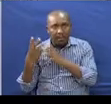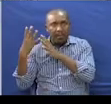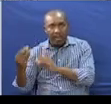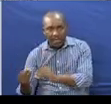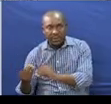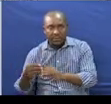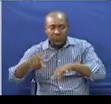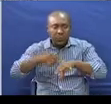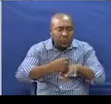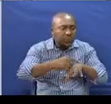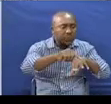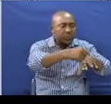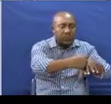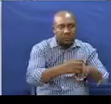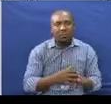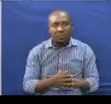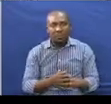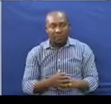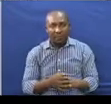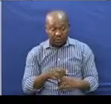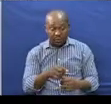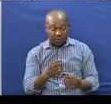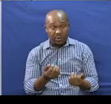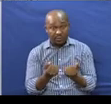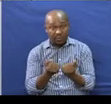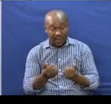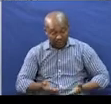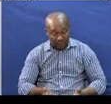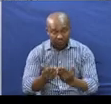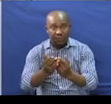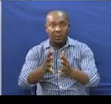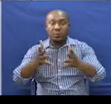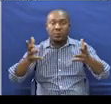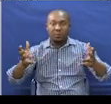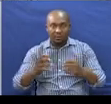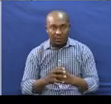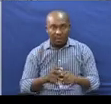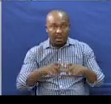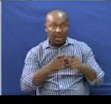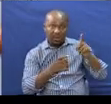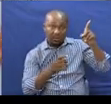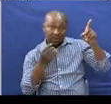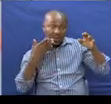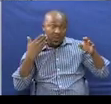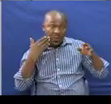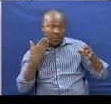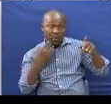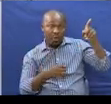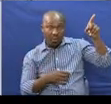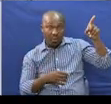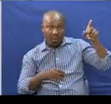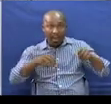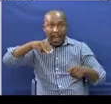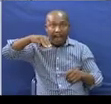birth rate. But for the case of highly developed countries or those metropolitan countries, their populations